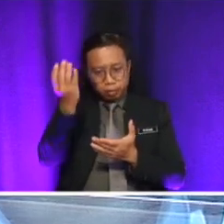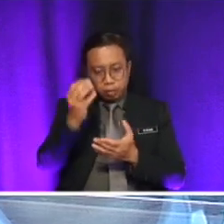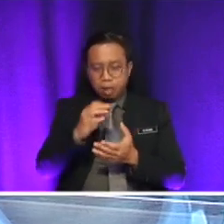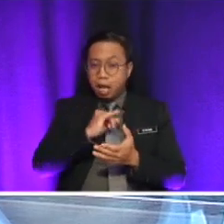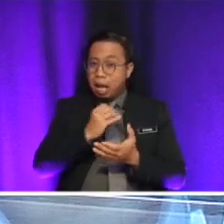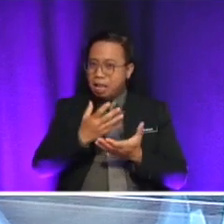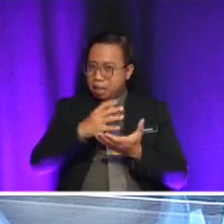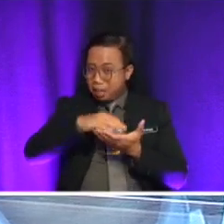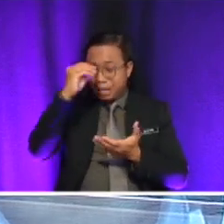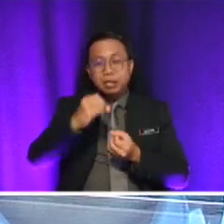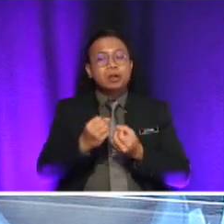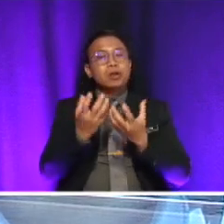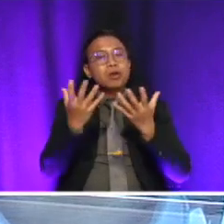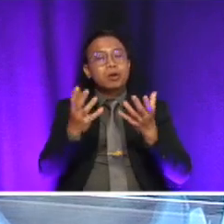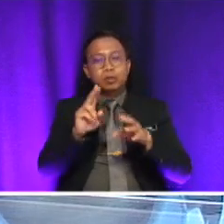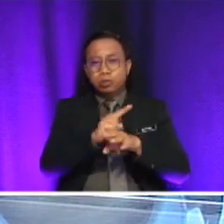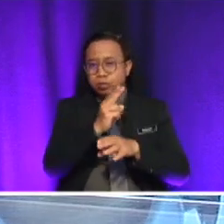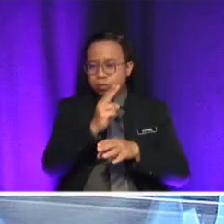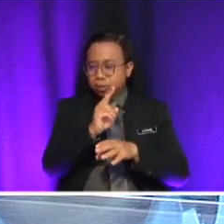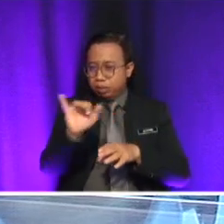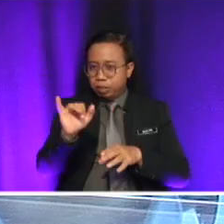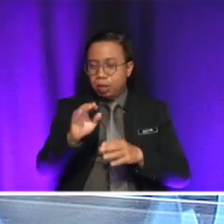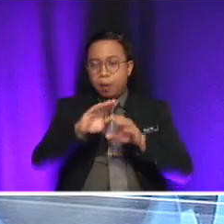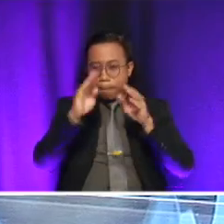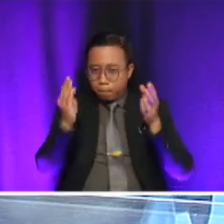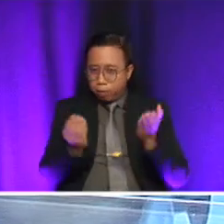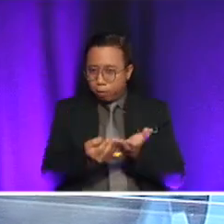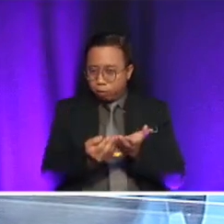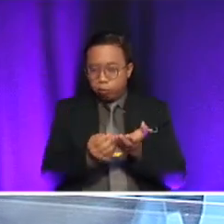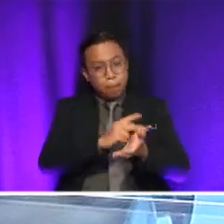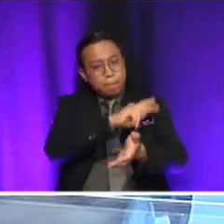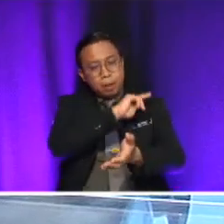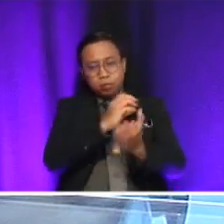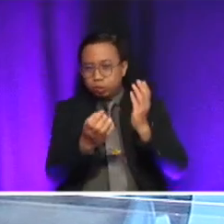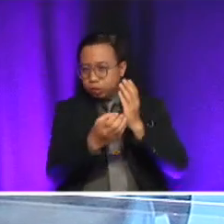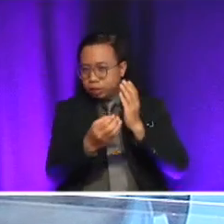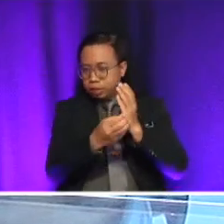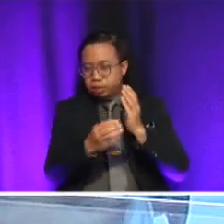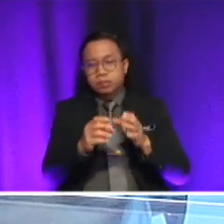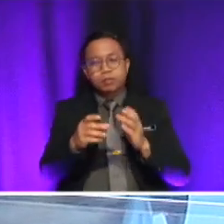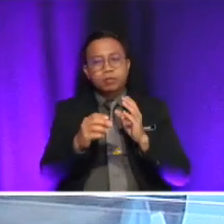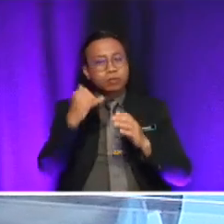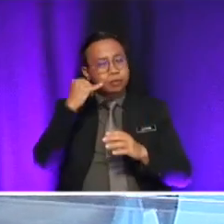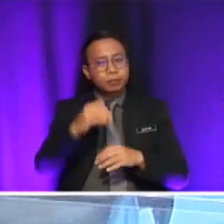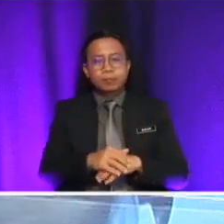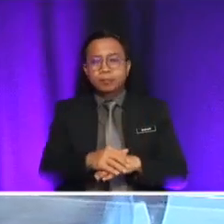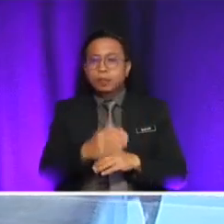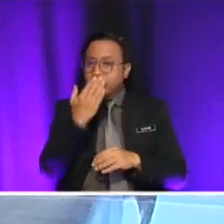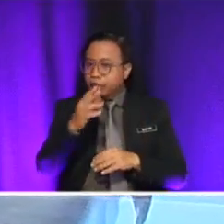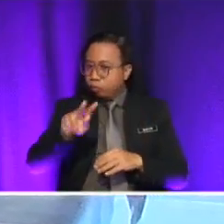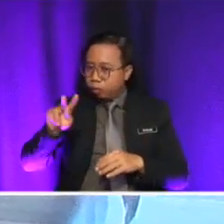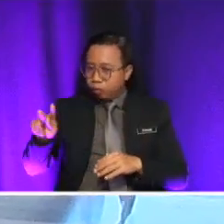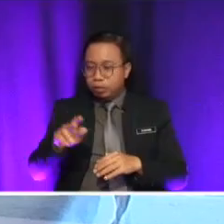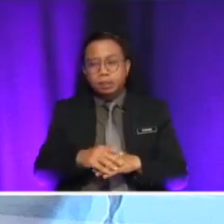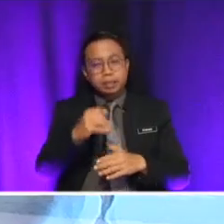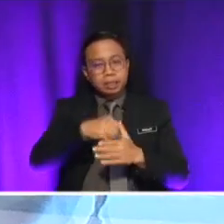lot, especially using balls as a power to charge phones, right? Okay, thank you, pupils, as well, for being with